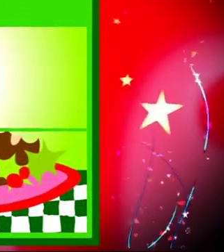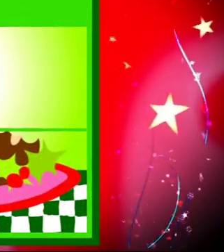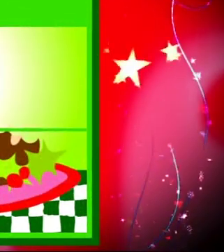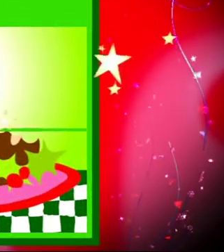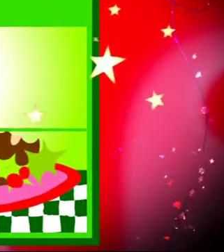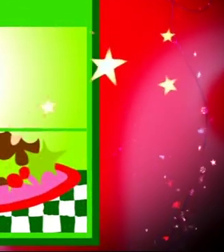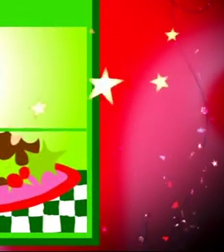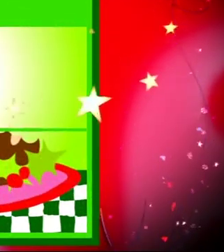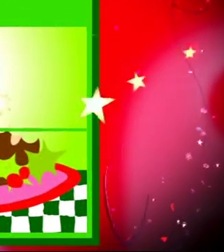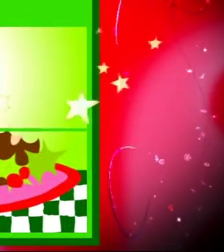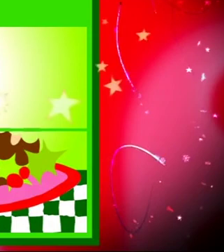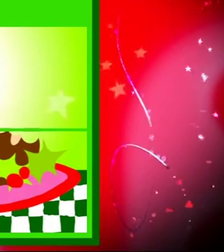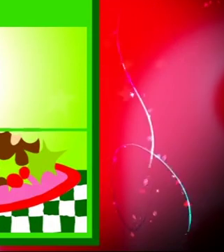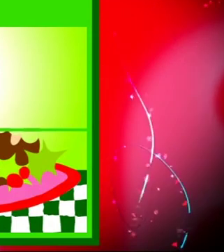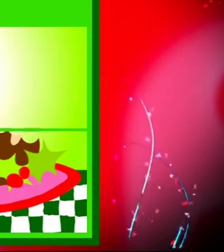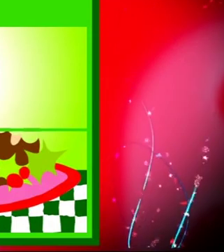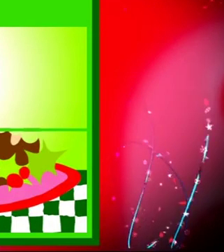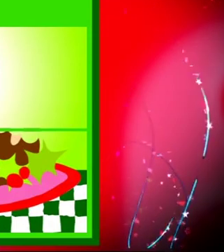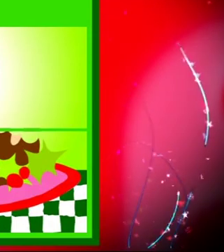pudding. Well done.